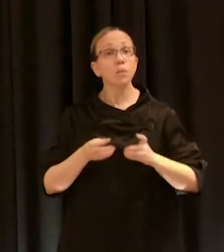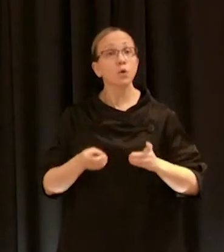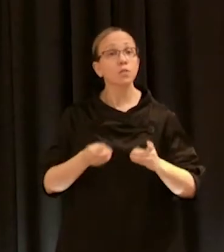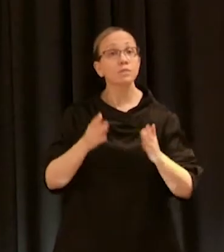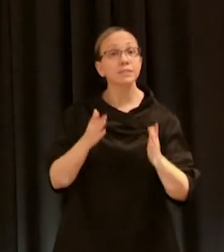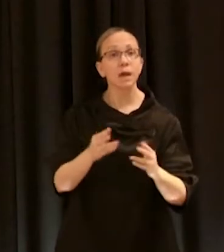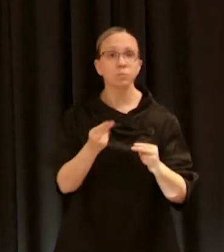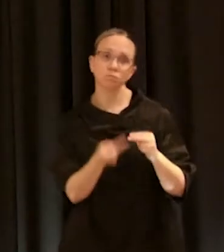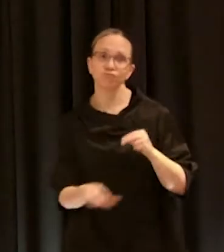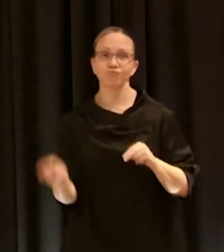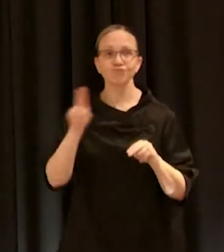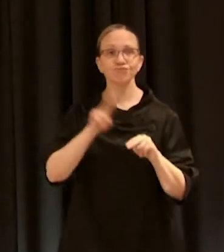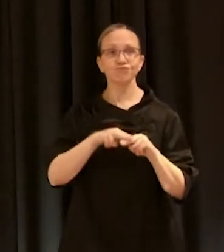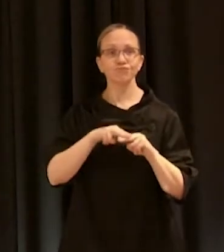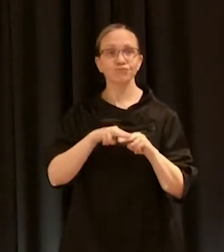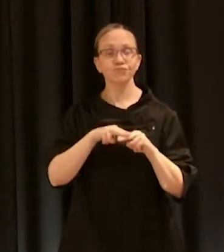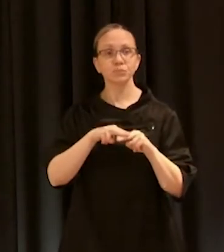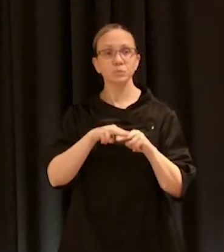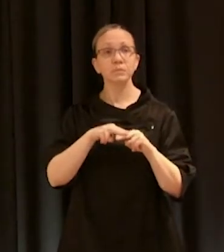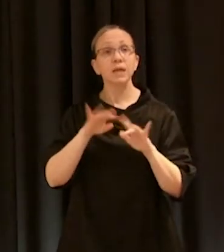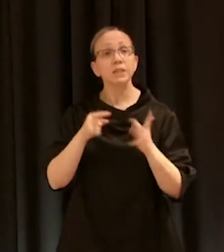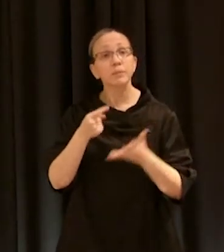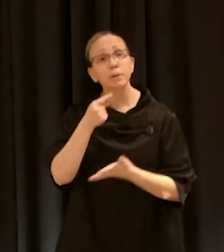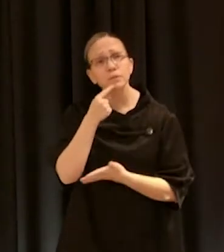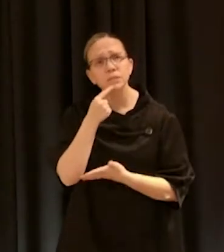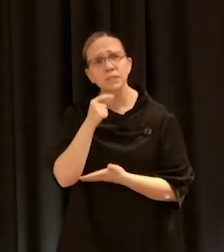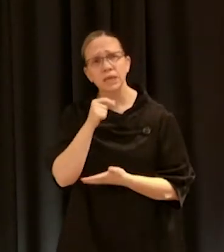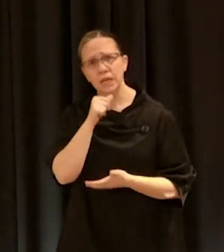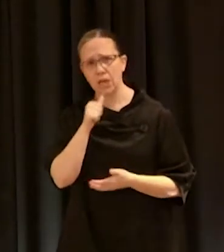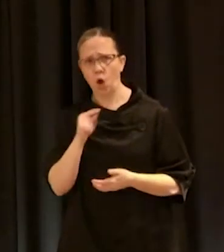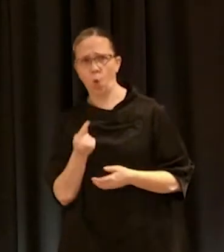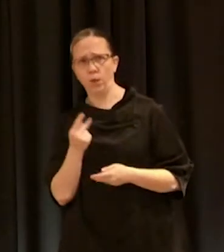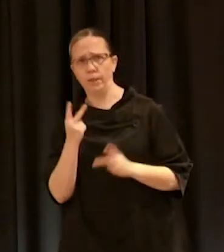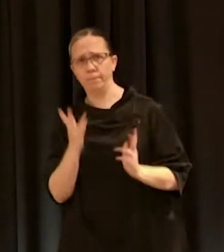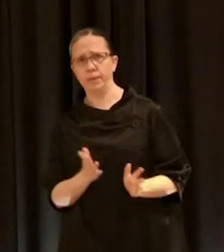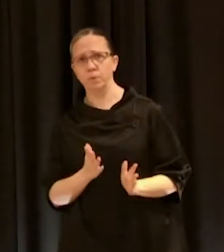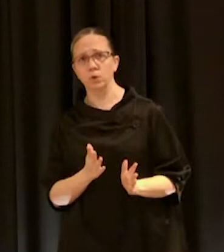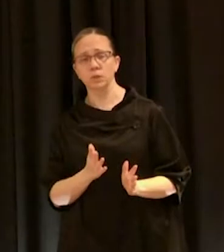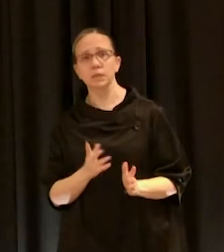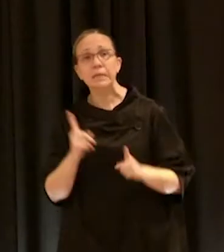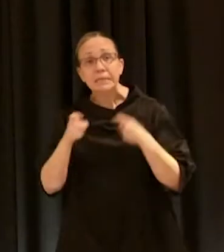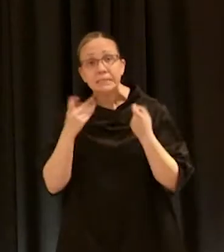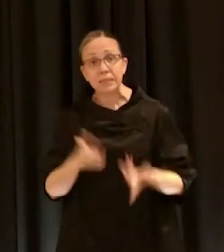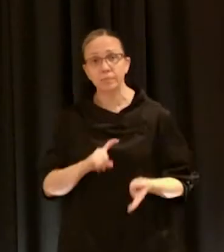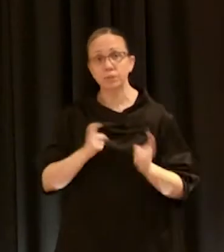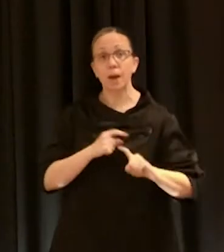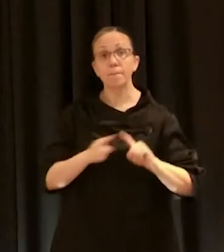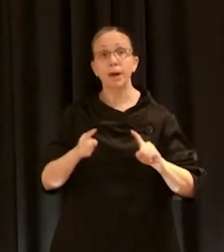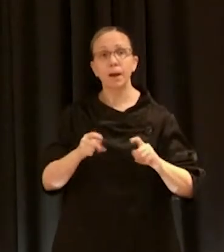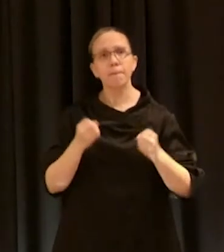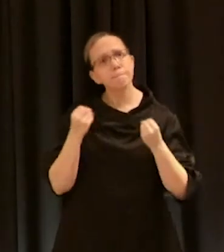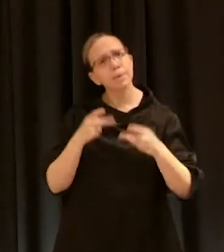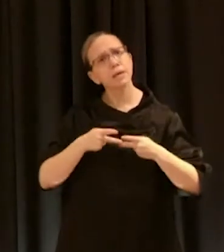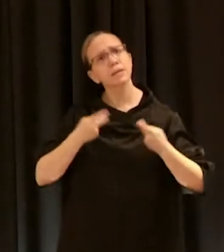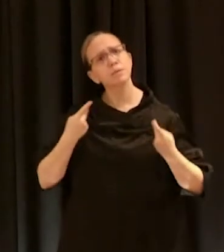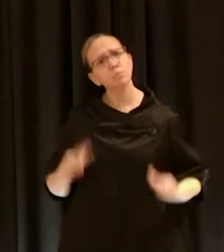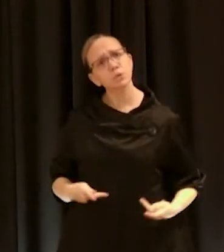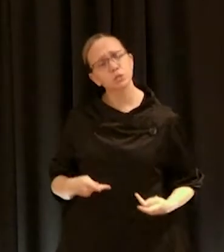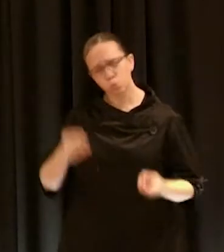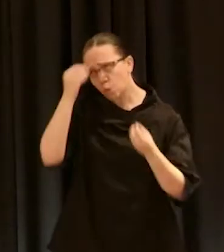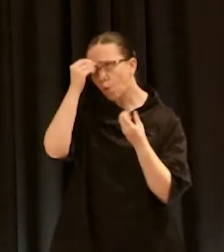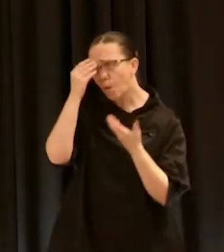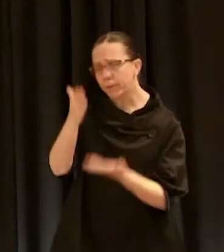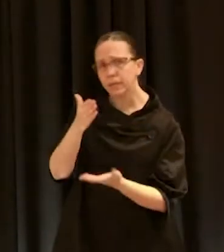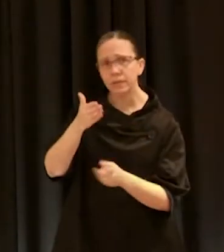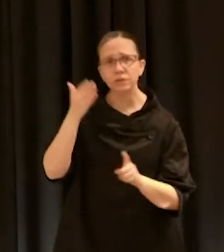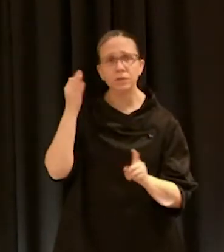disciples multiplied. And the Bible says not just people, sinners were being converted, but it says many priests were obedient